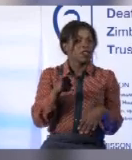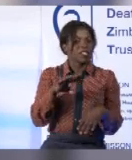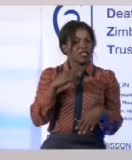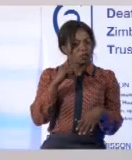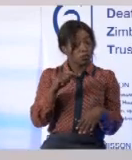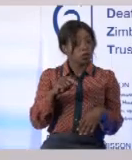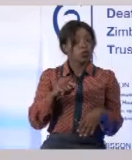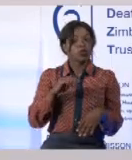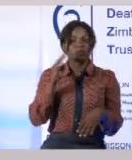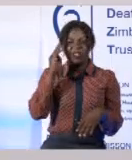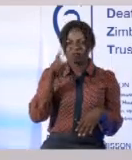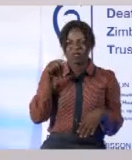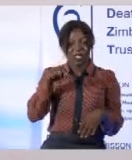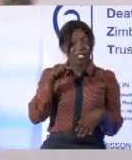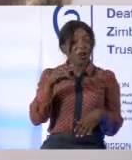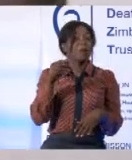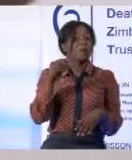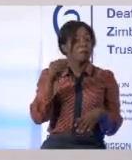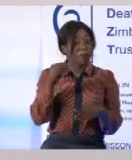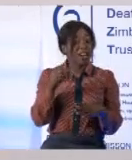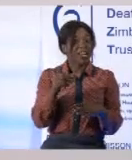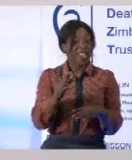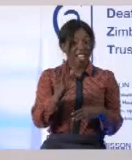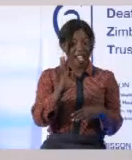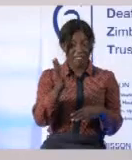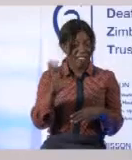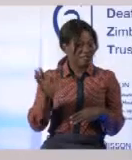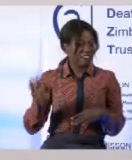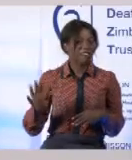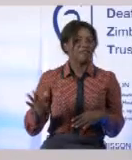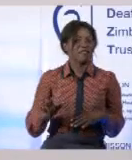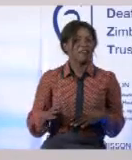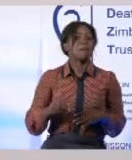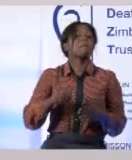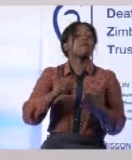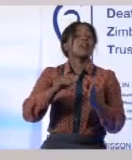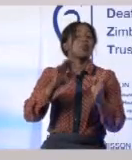a lot more than even our camera people around and whatever of else. Of course, so